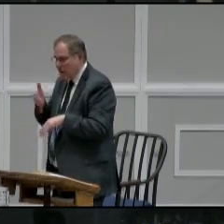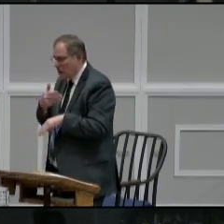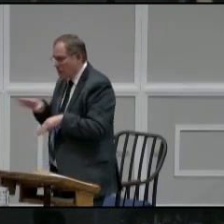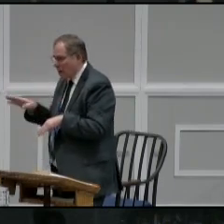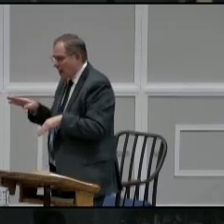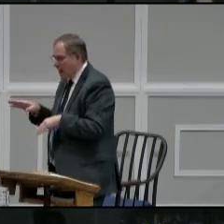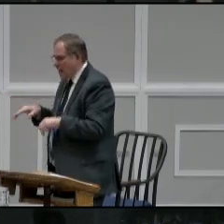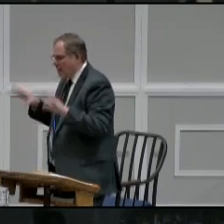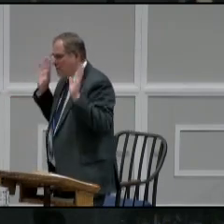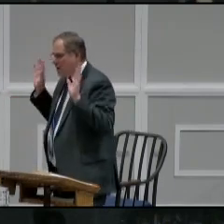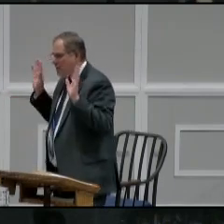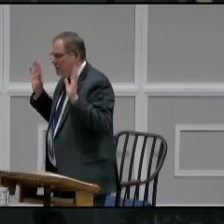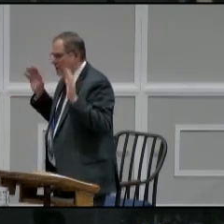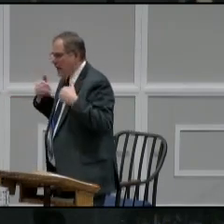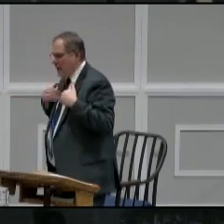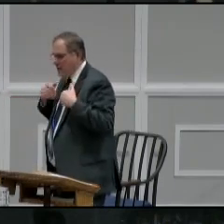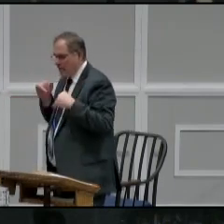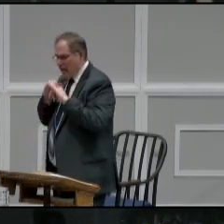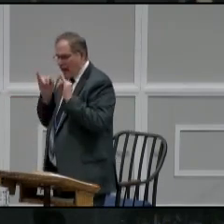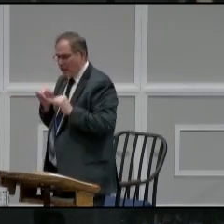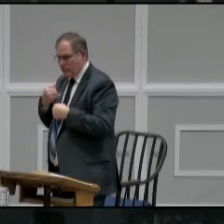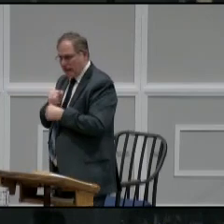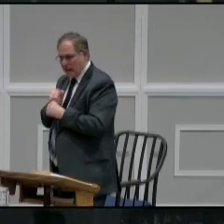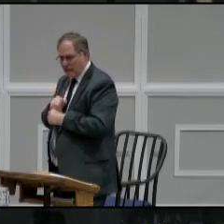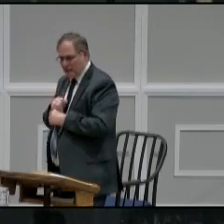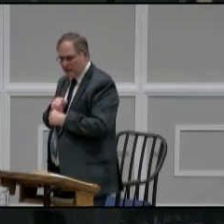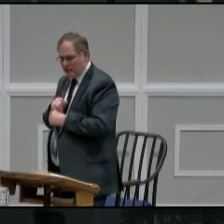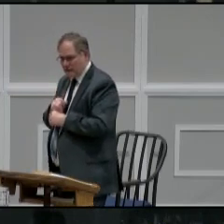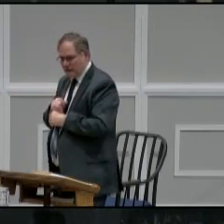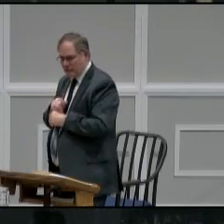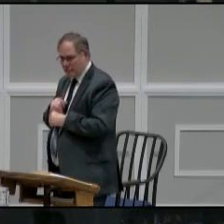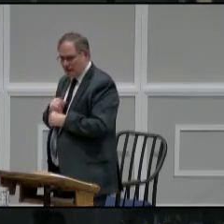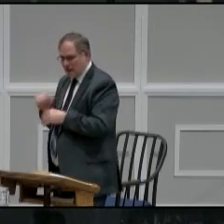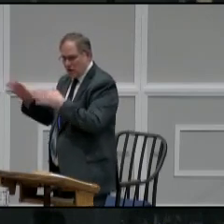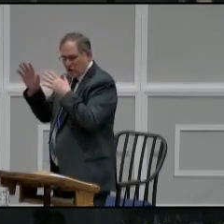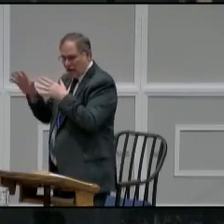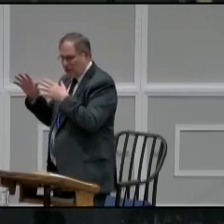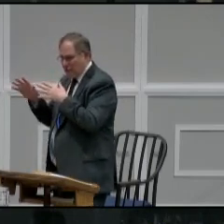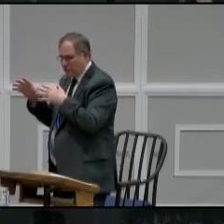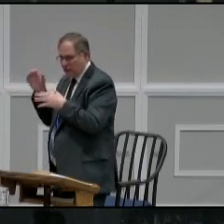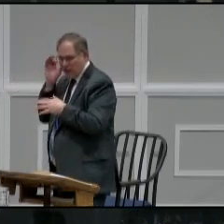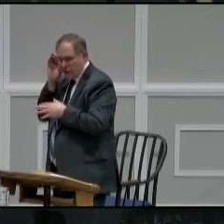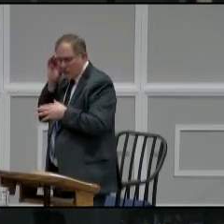Give them up to have their idol made. Grandma's heirloom they've been holding on to.